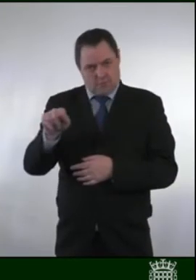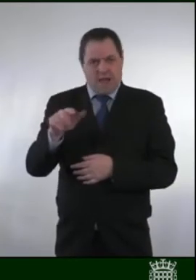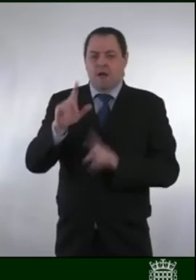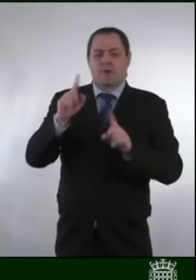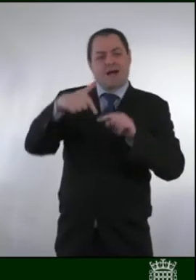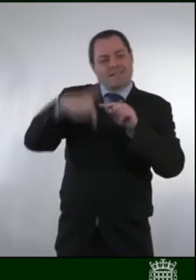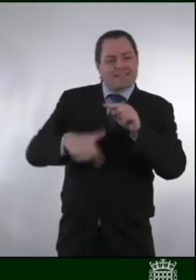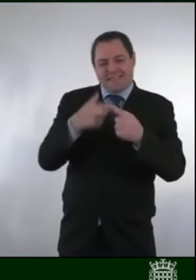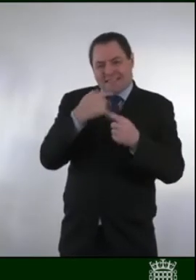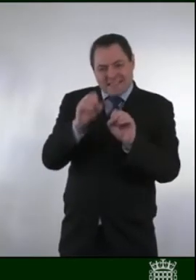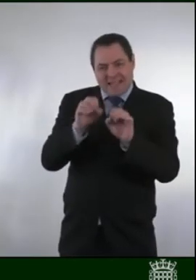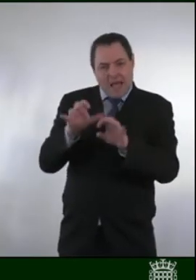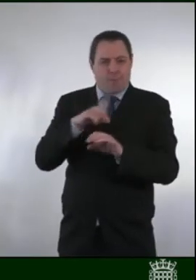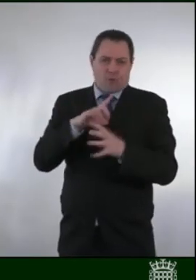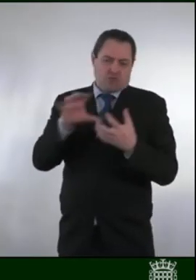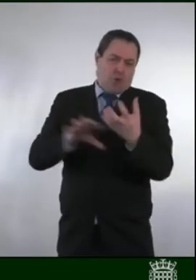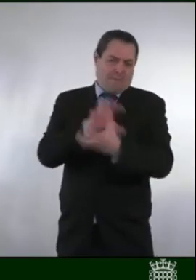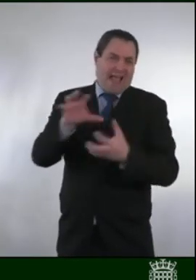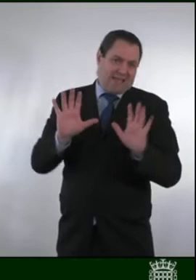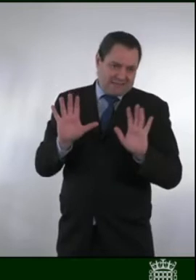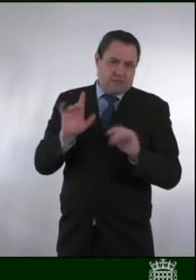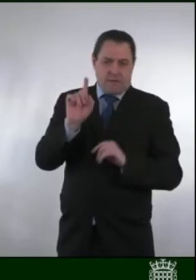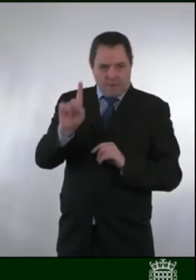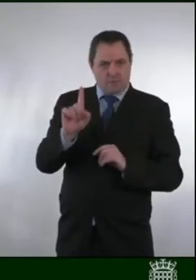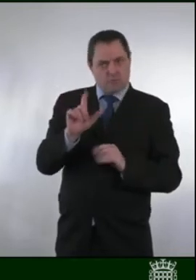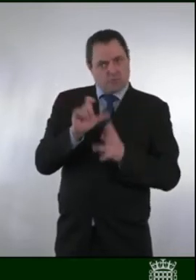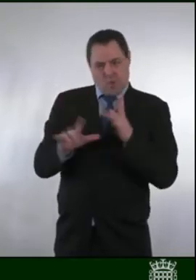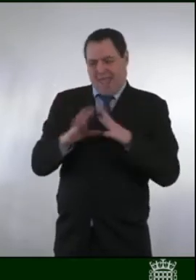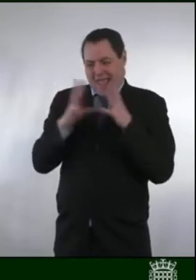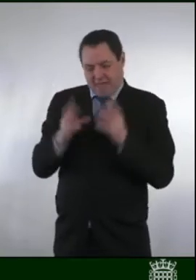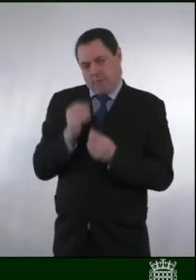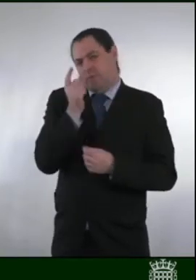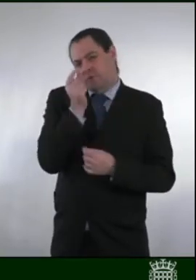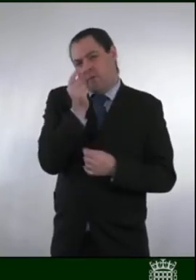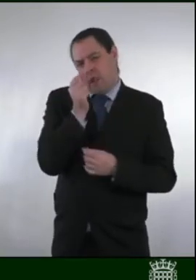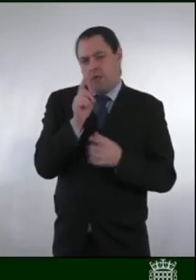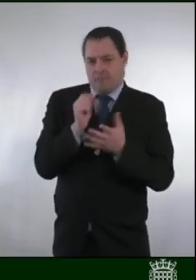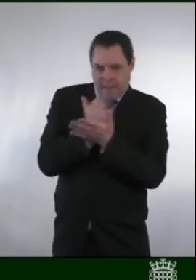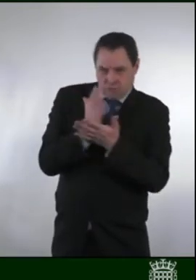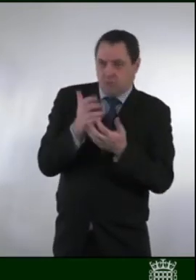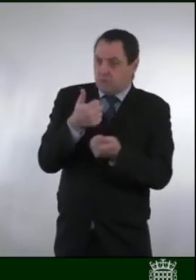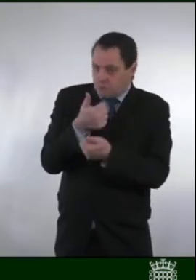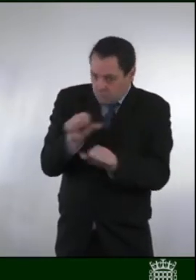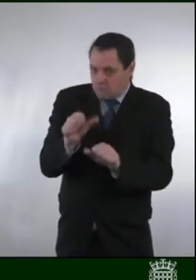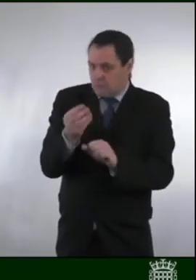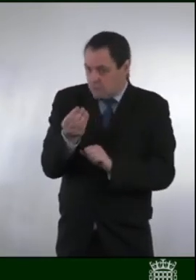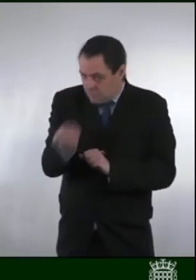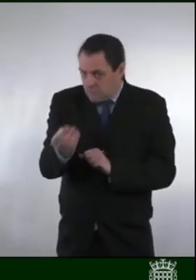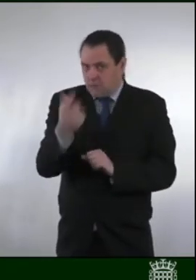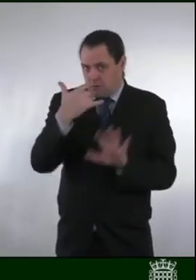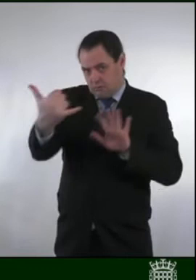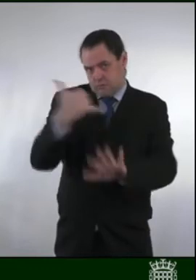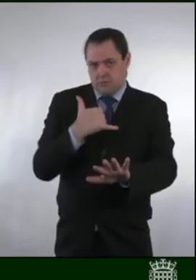knows, are complex, we're doing everything we can to secure the what we regard as the completely